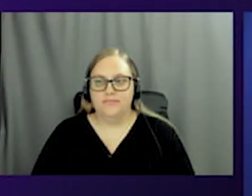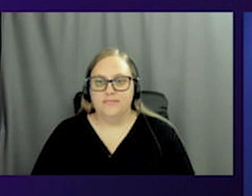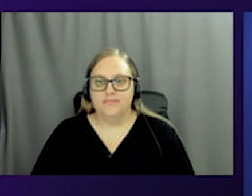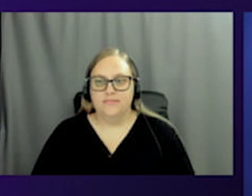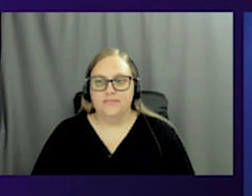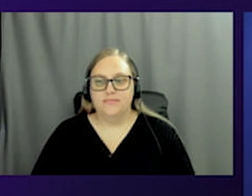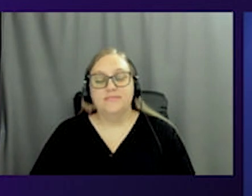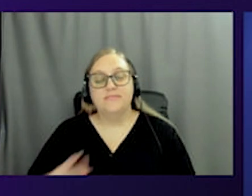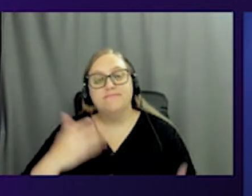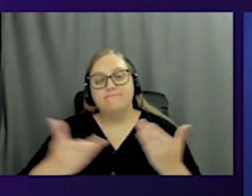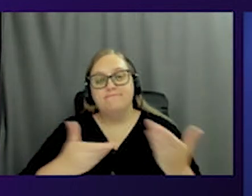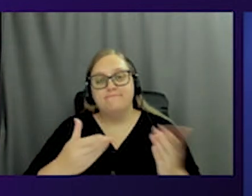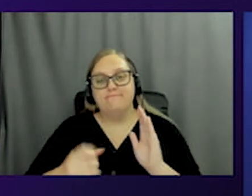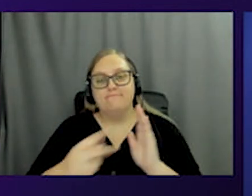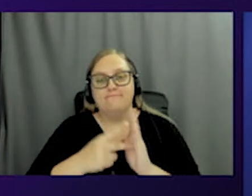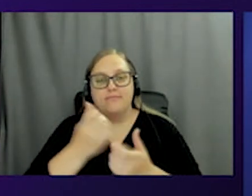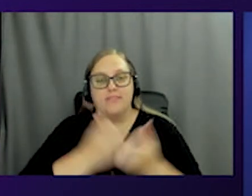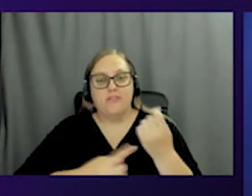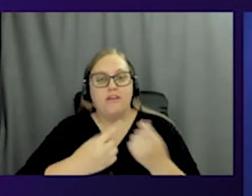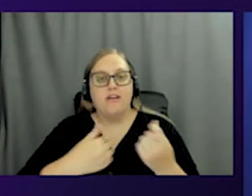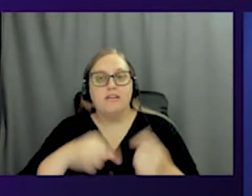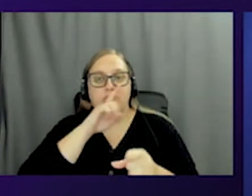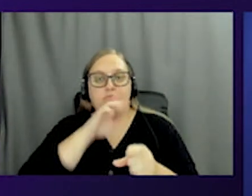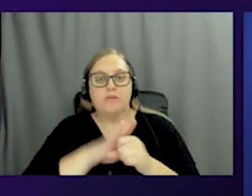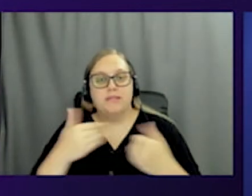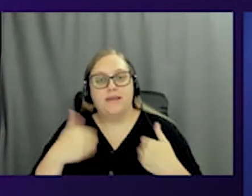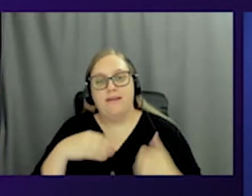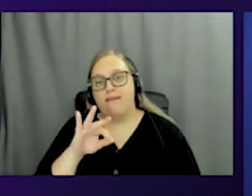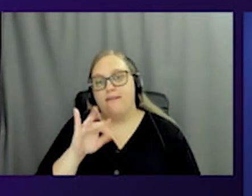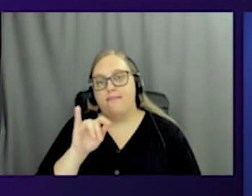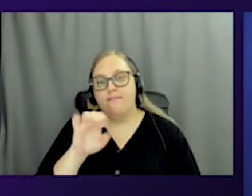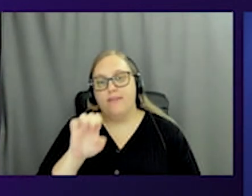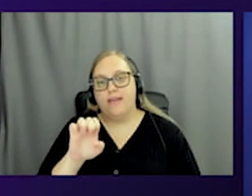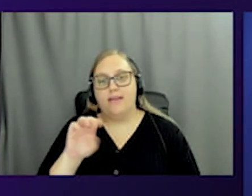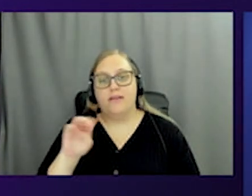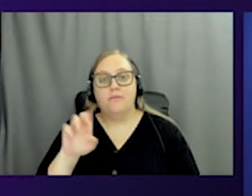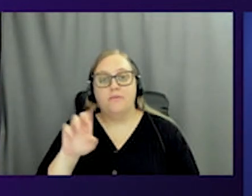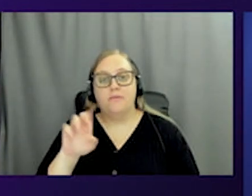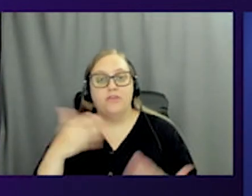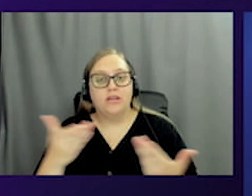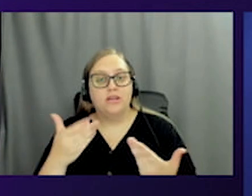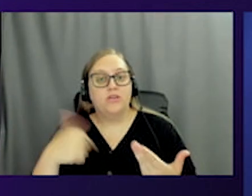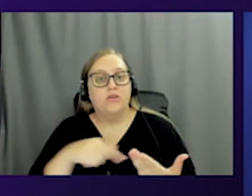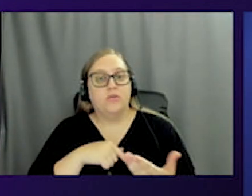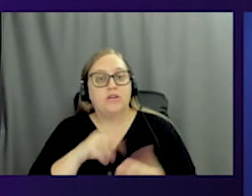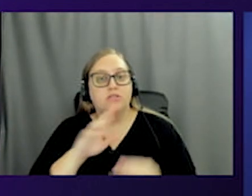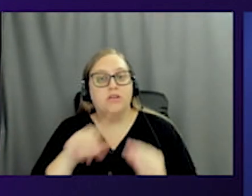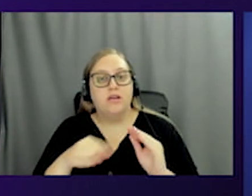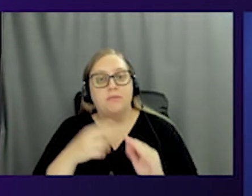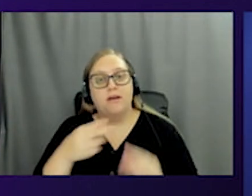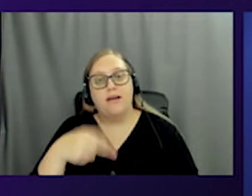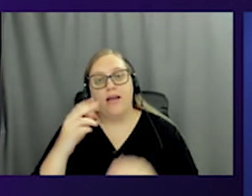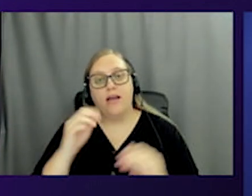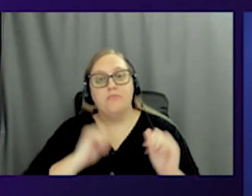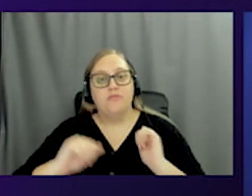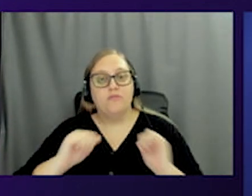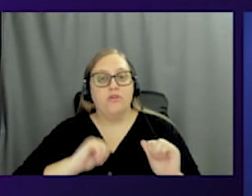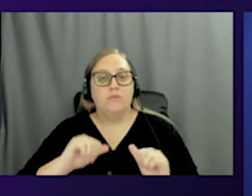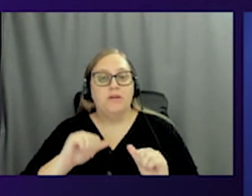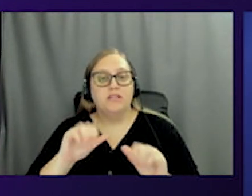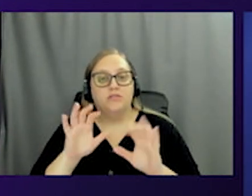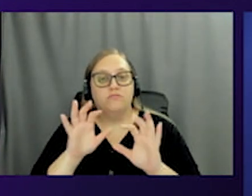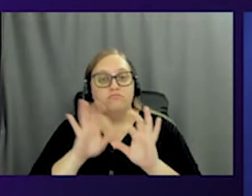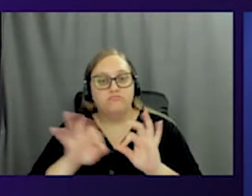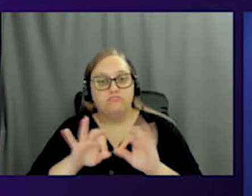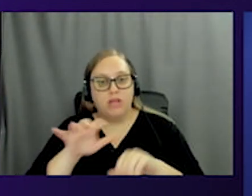Welcome back, everyone. As promised, I have Fei and Barry here. We're going to talk a little bit about high-performance computing, HPC. But before we do that, I